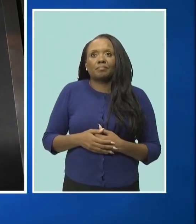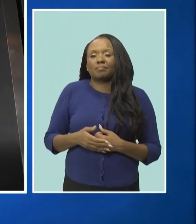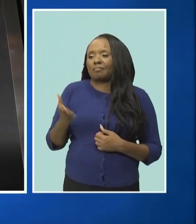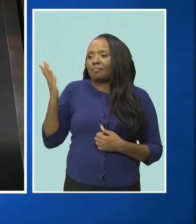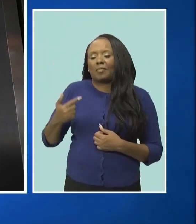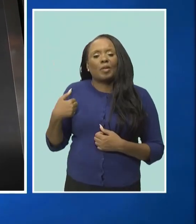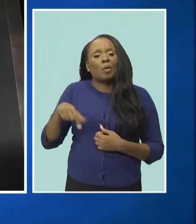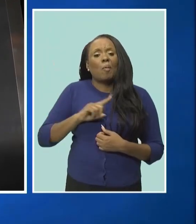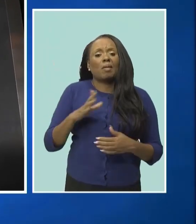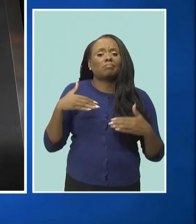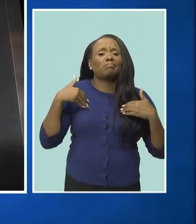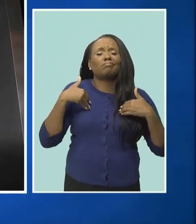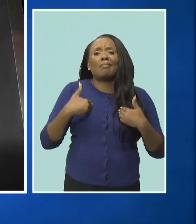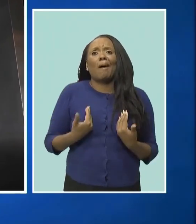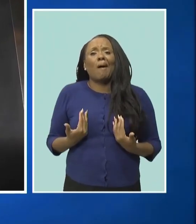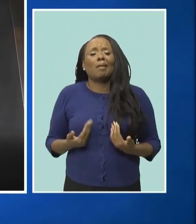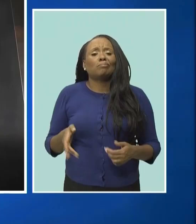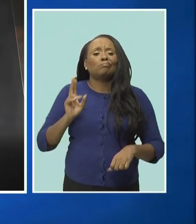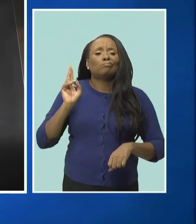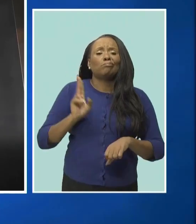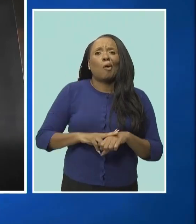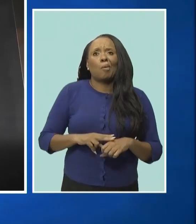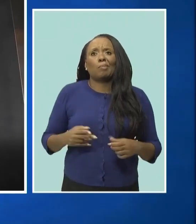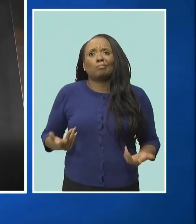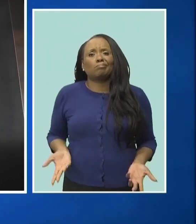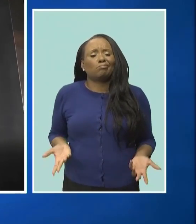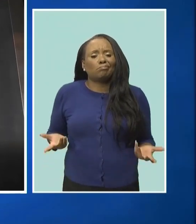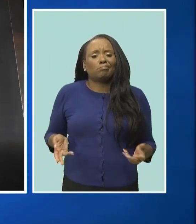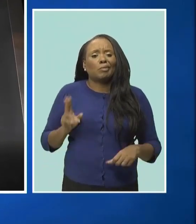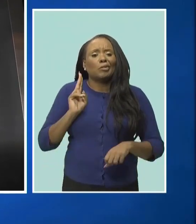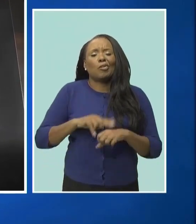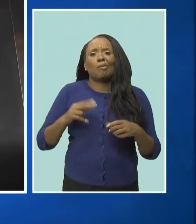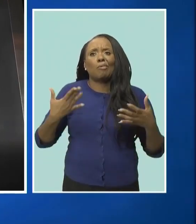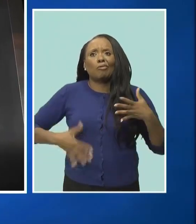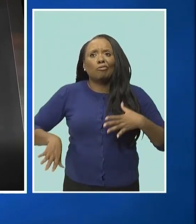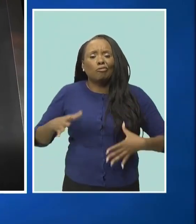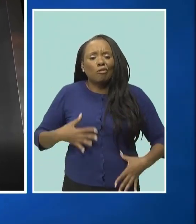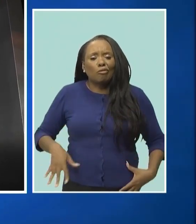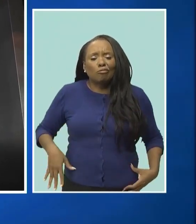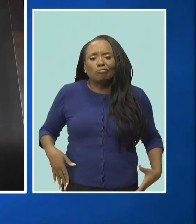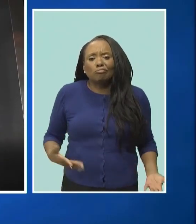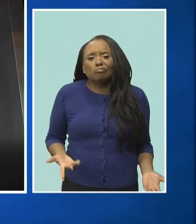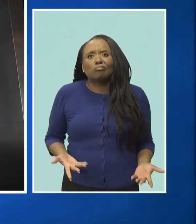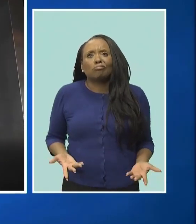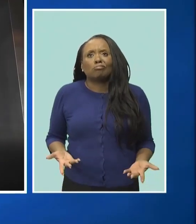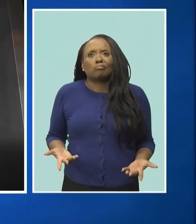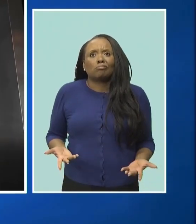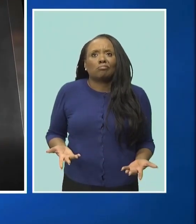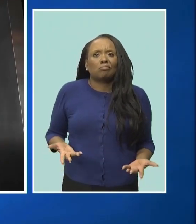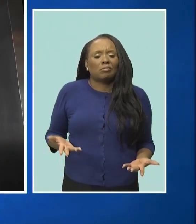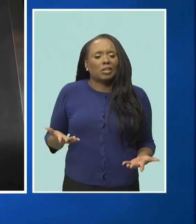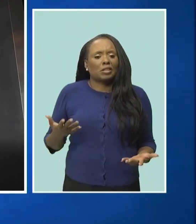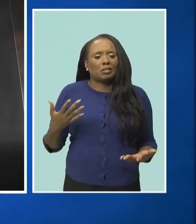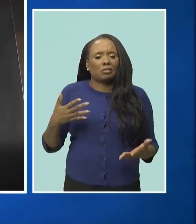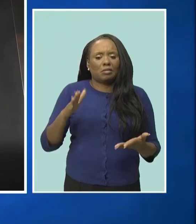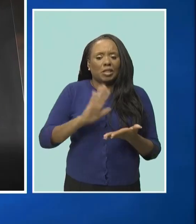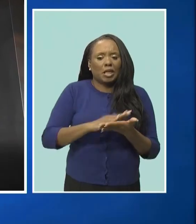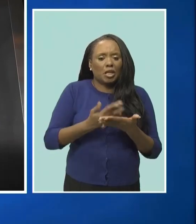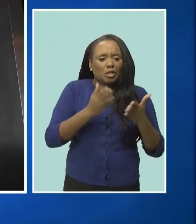of the usual wear of the chefs, mixologists, and the